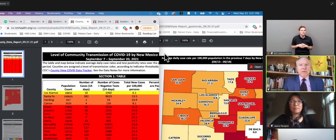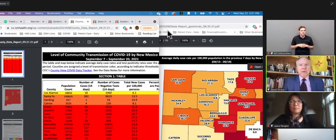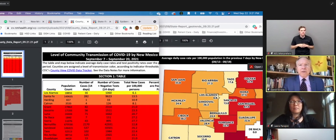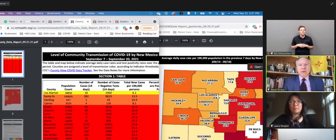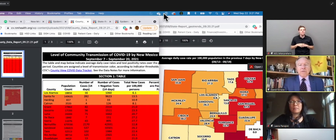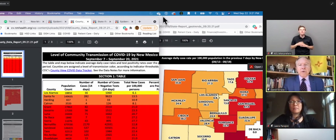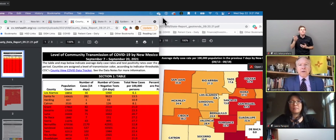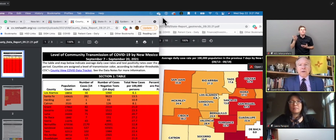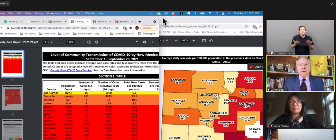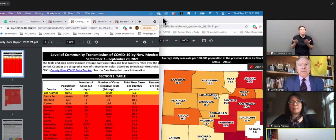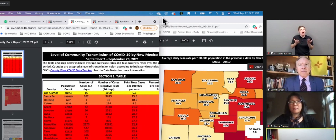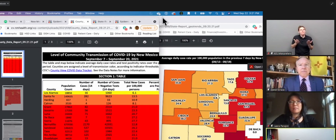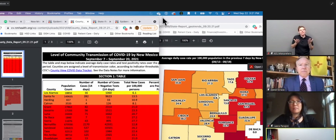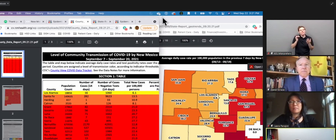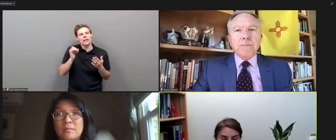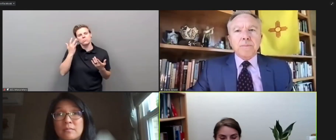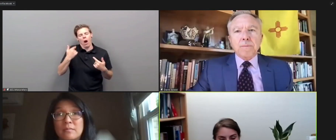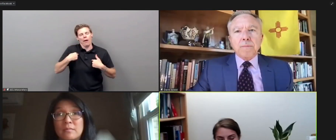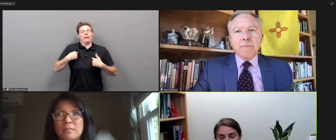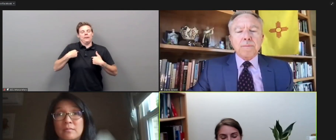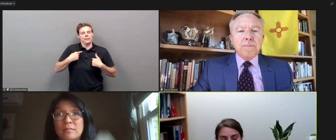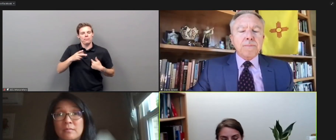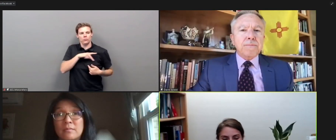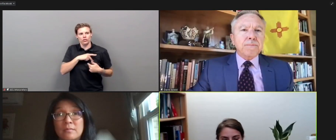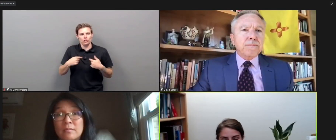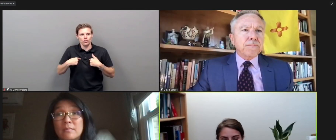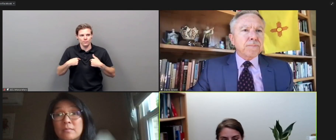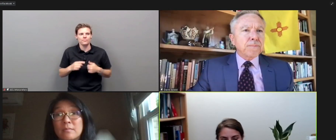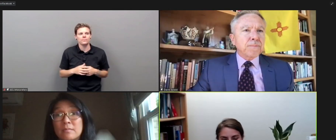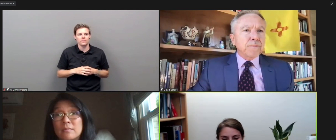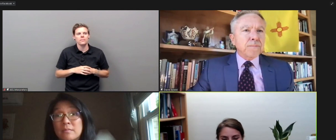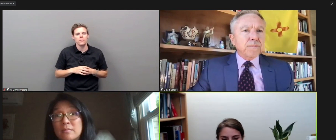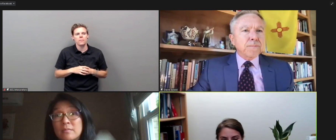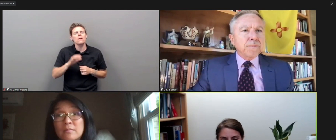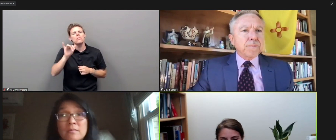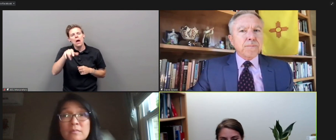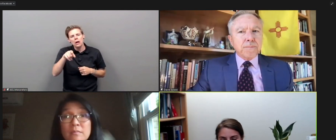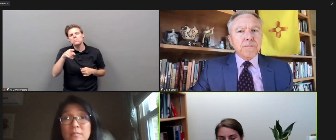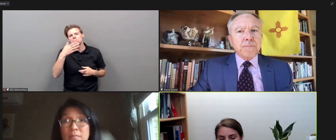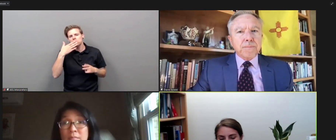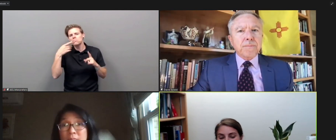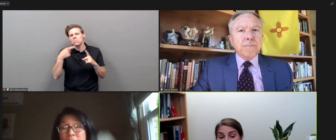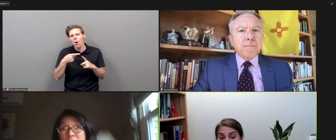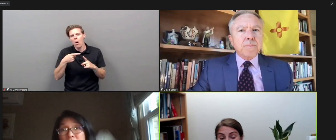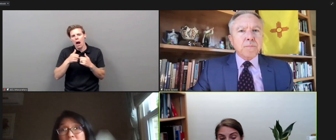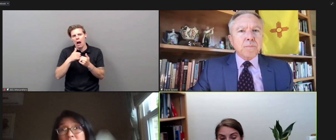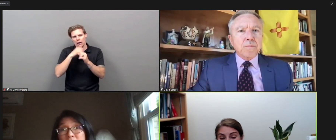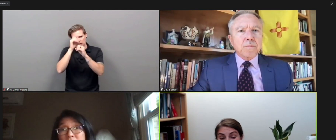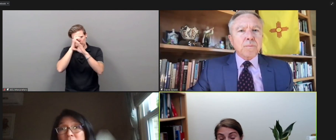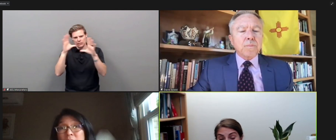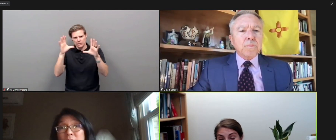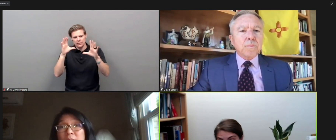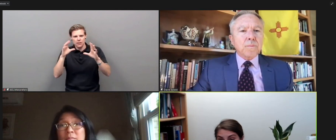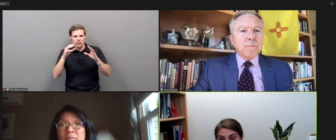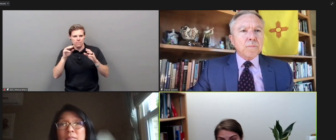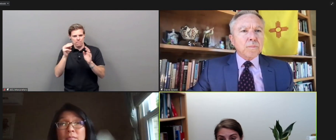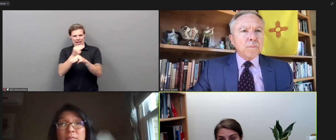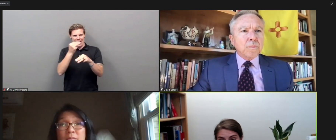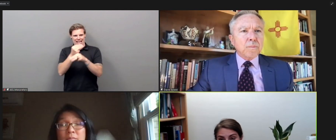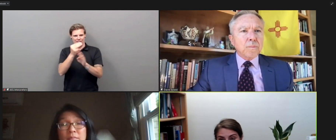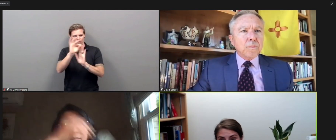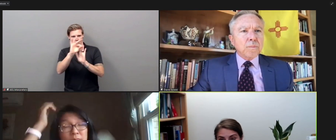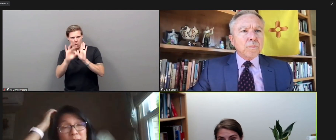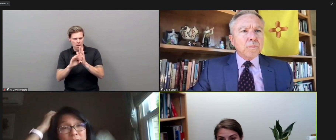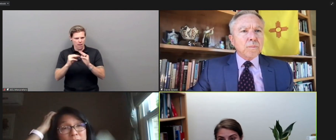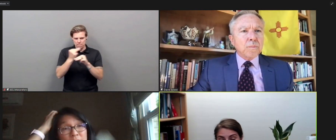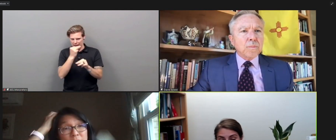case as well. Yeah, thank you for mentioning that, because that is also a methods difference between what we do and what they do with